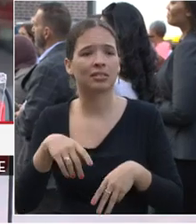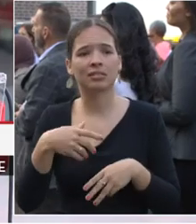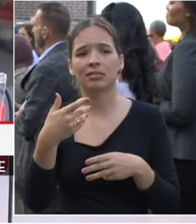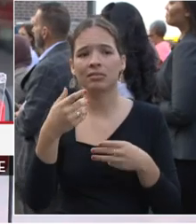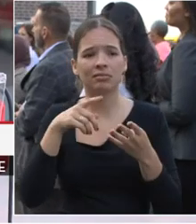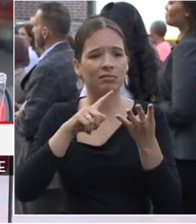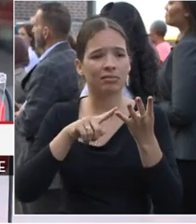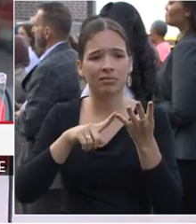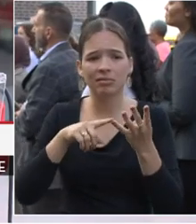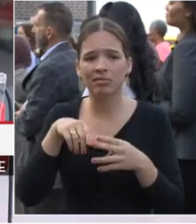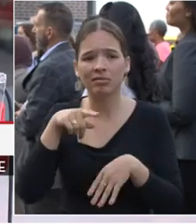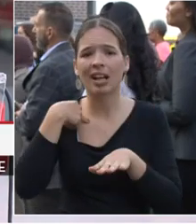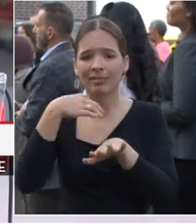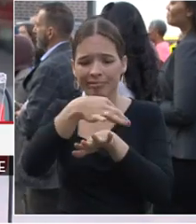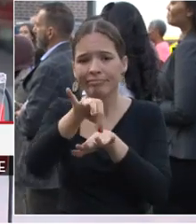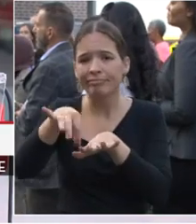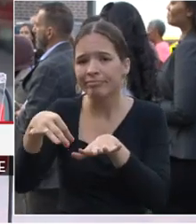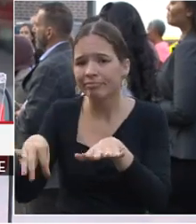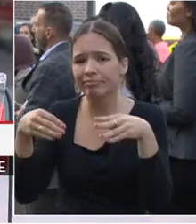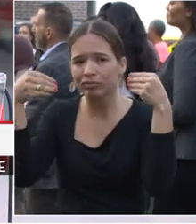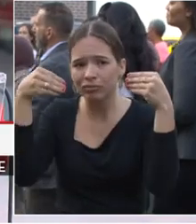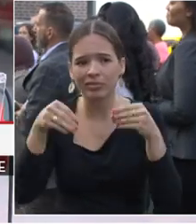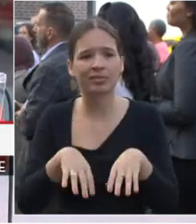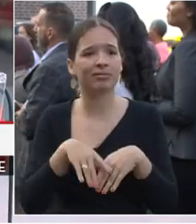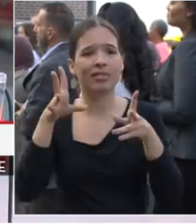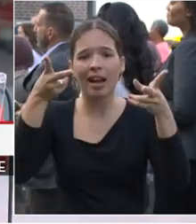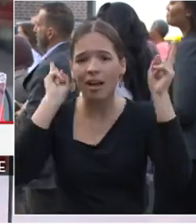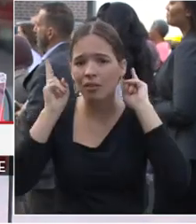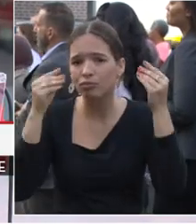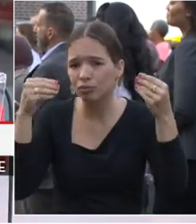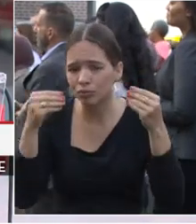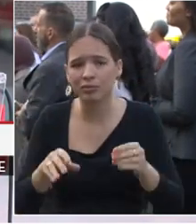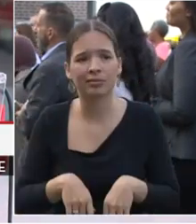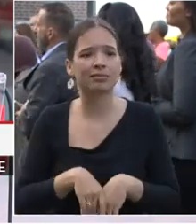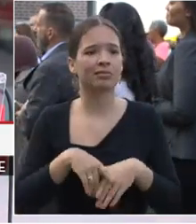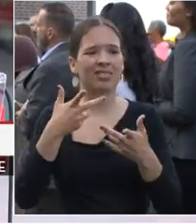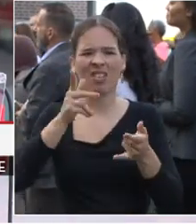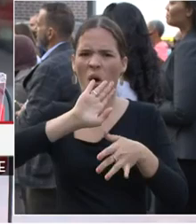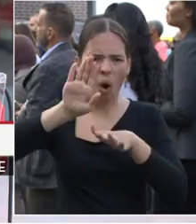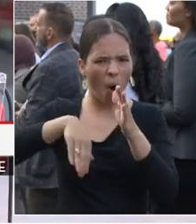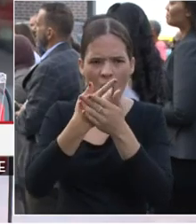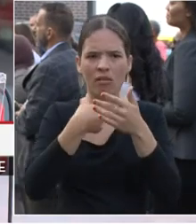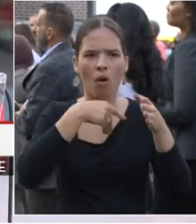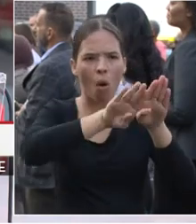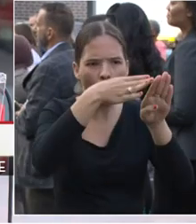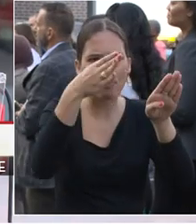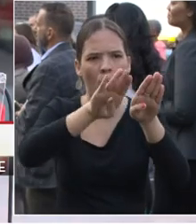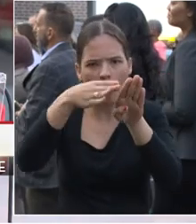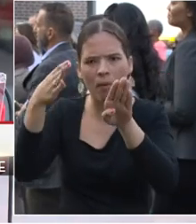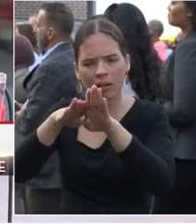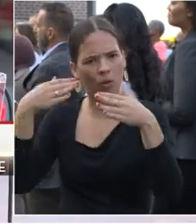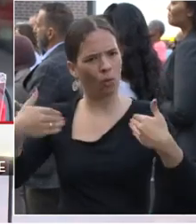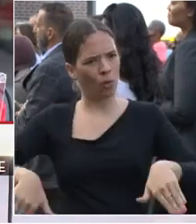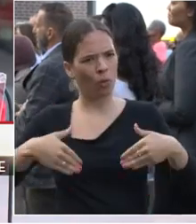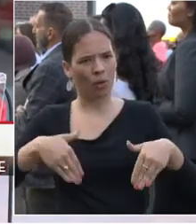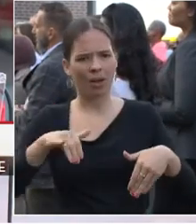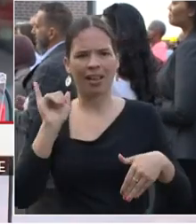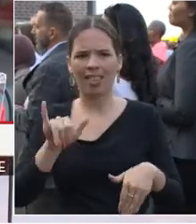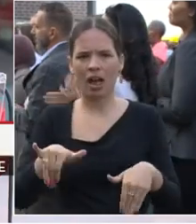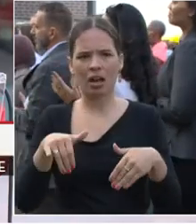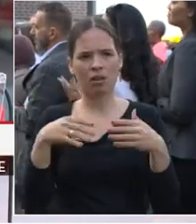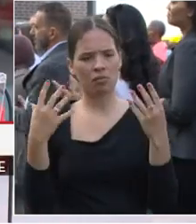that barber shop have all opened, and there are many more to come.